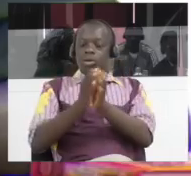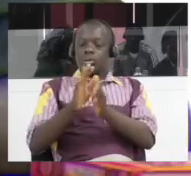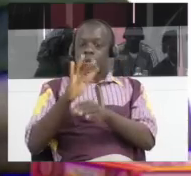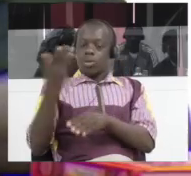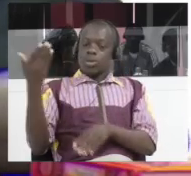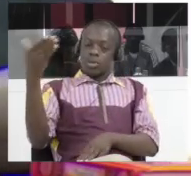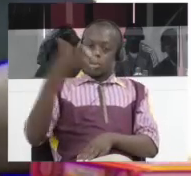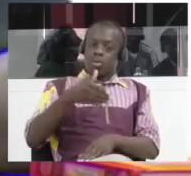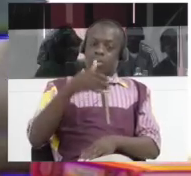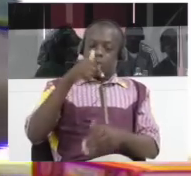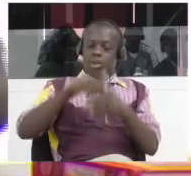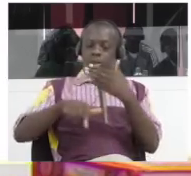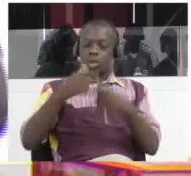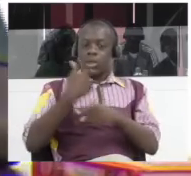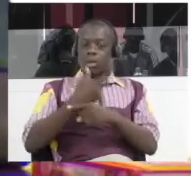towards the country.